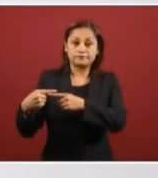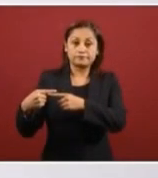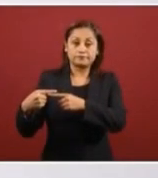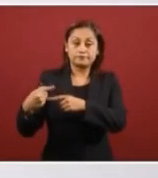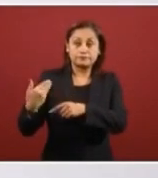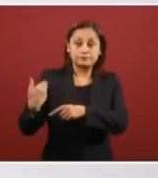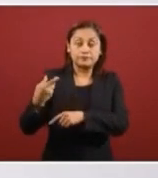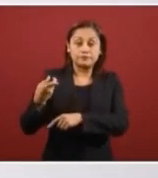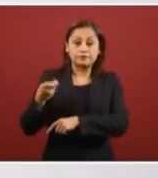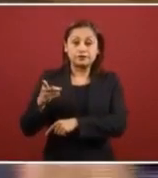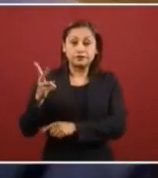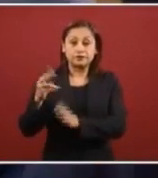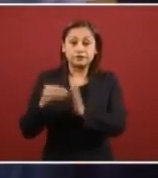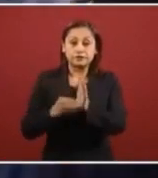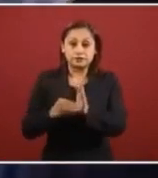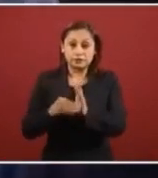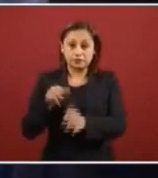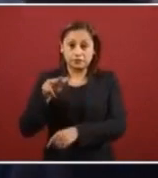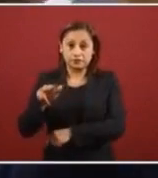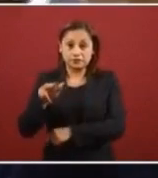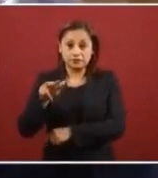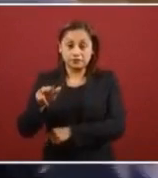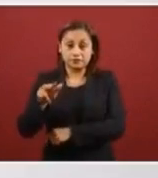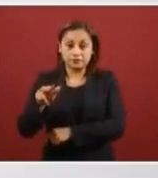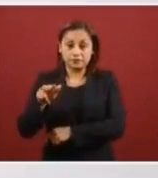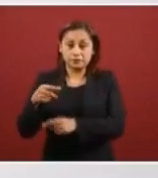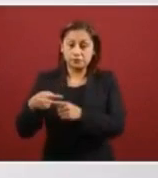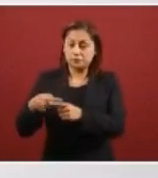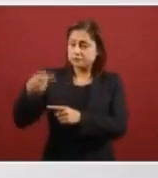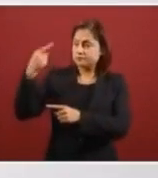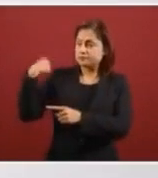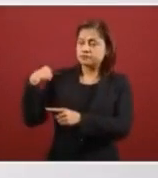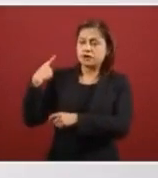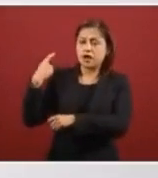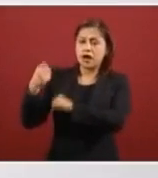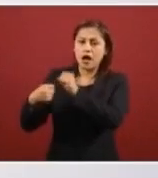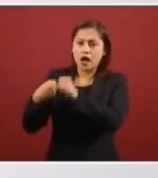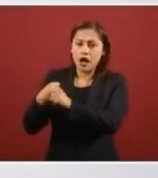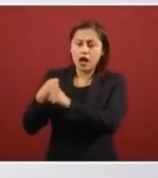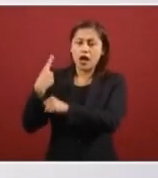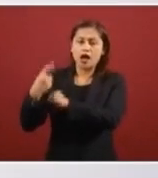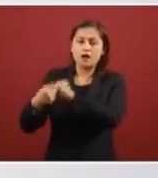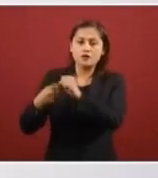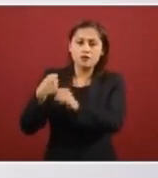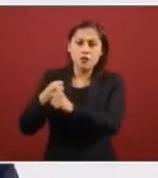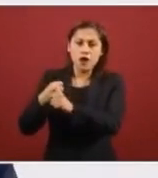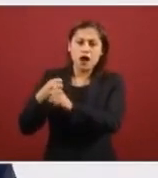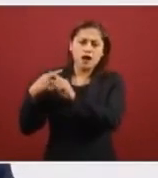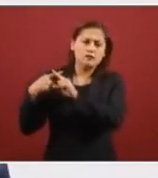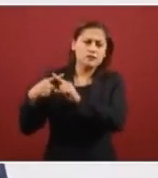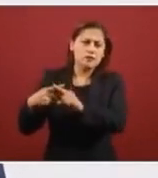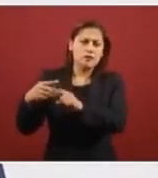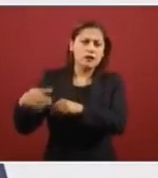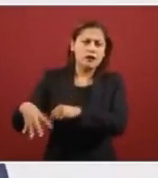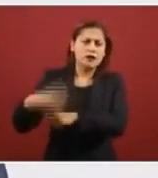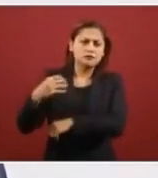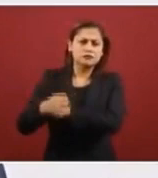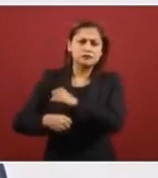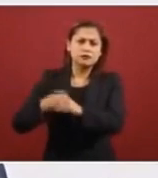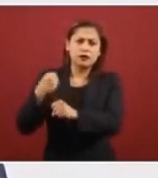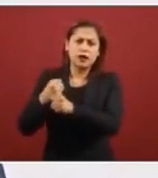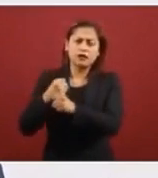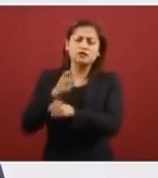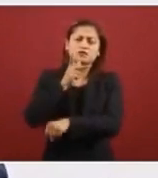December of last year each year every fortune for fourteen years it was